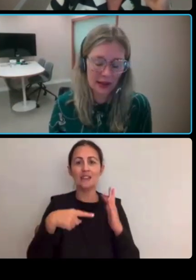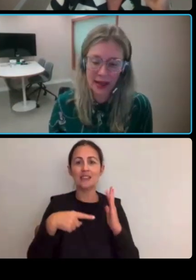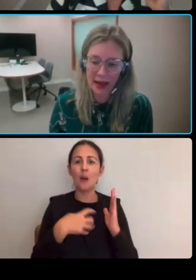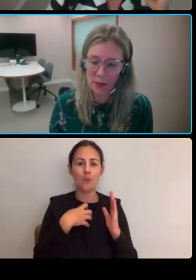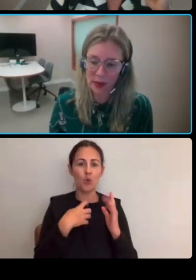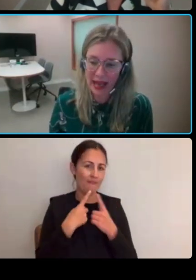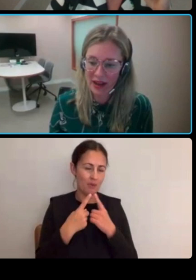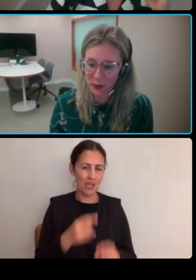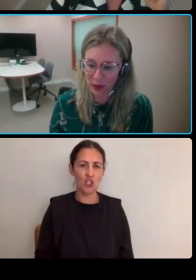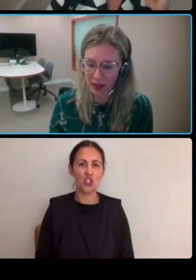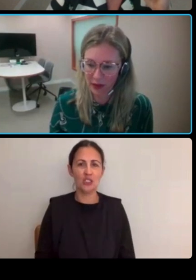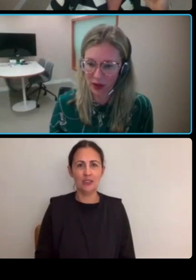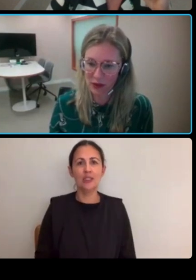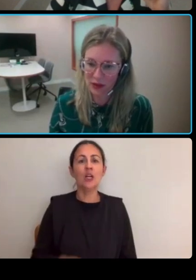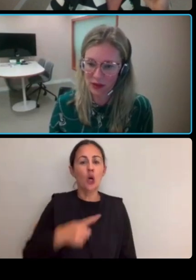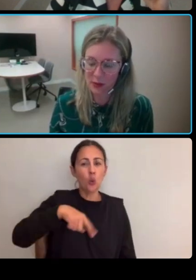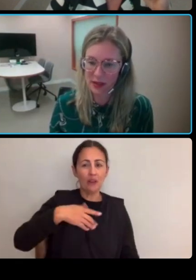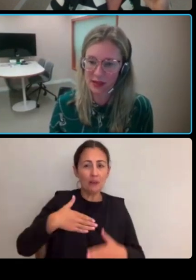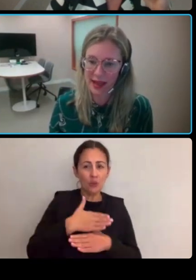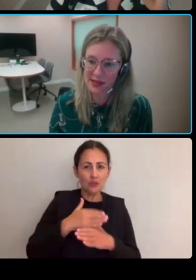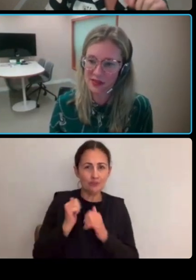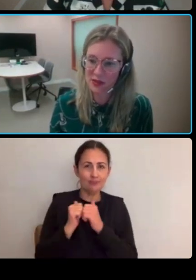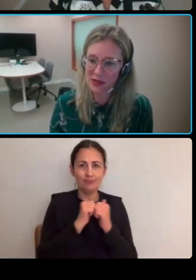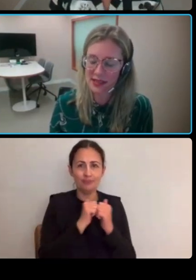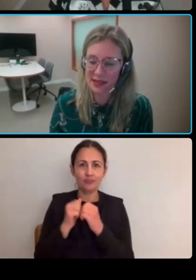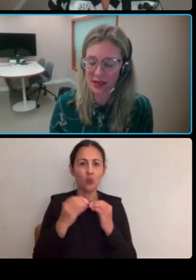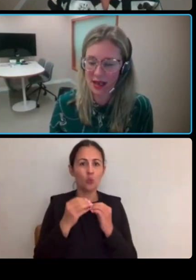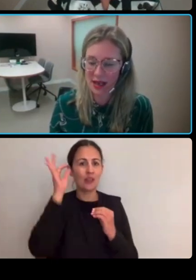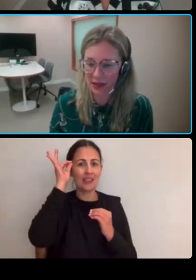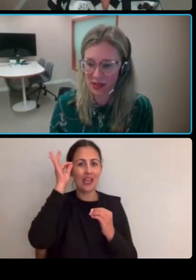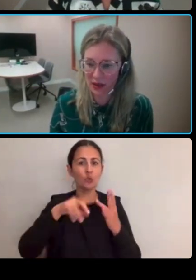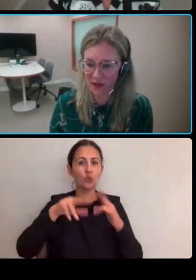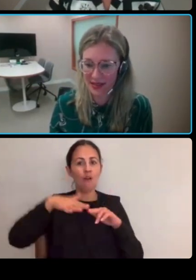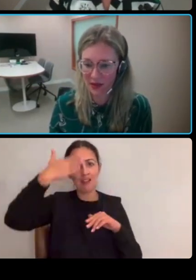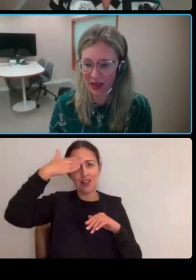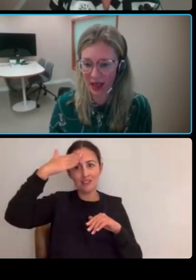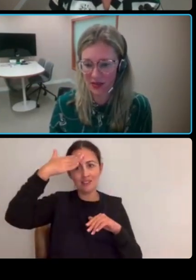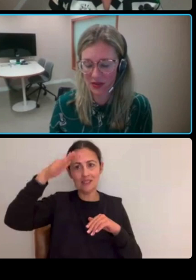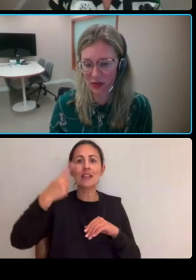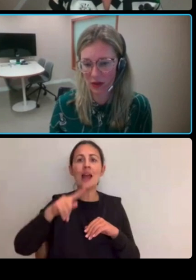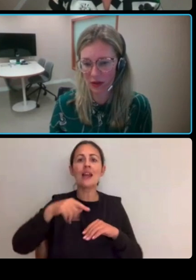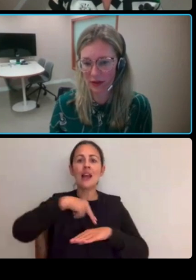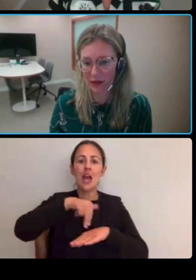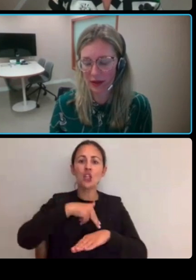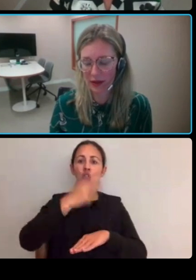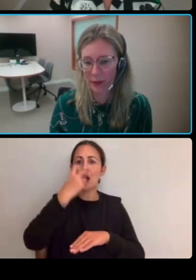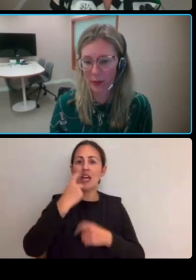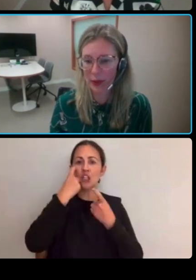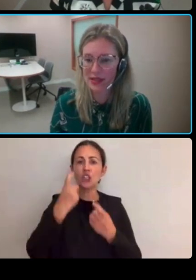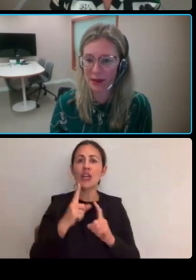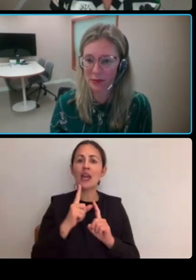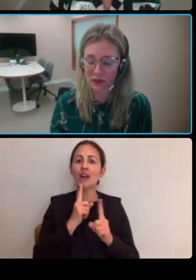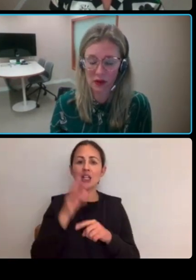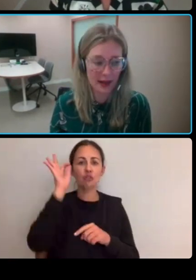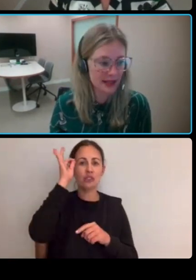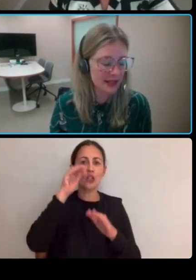that. We have been working very closely with the Council of Elders and the National Aged Care Advisory Council on a